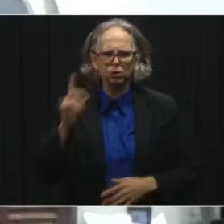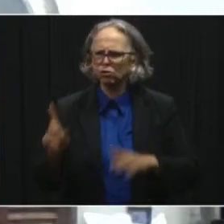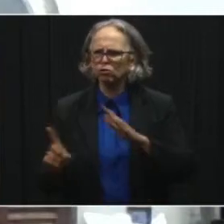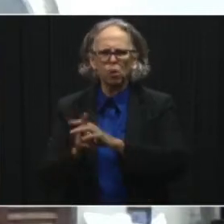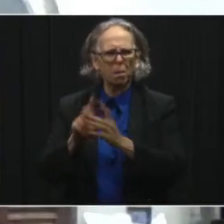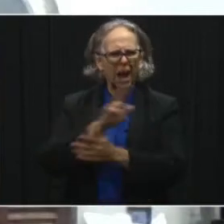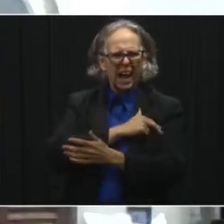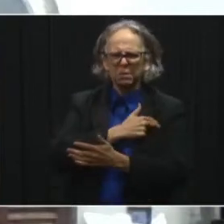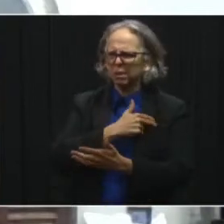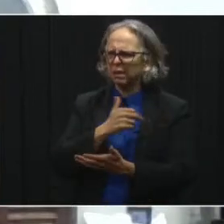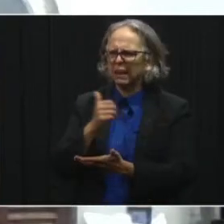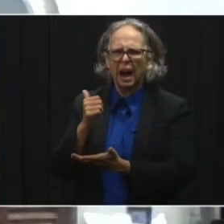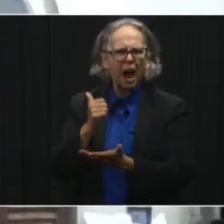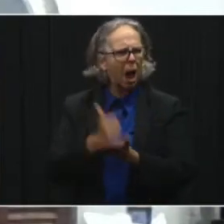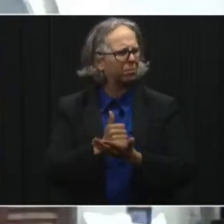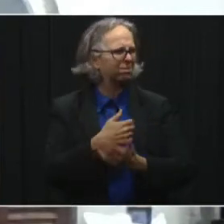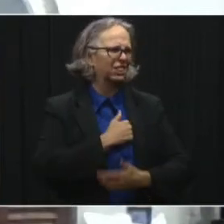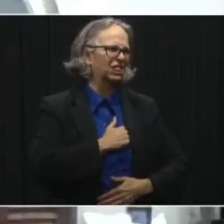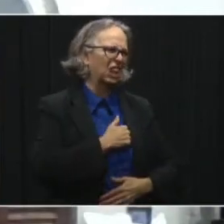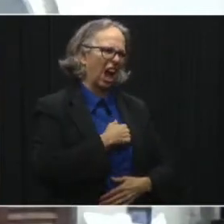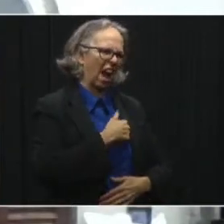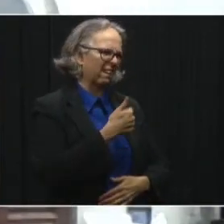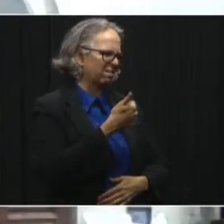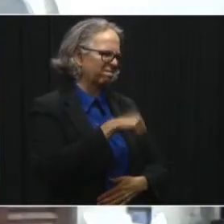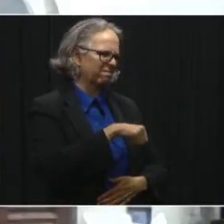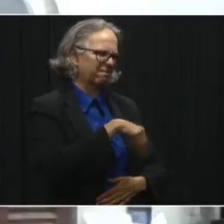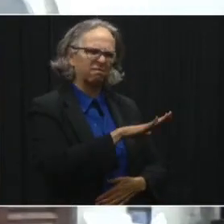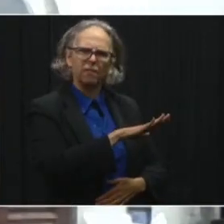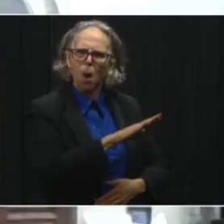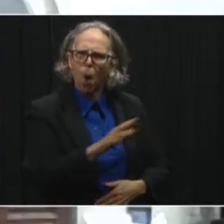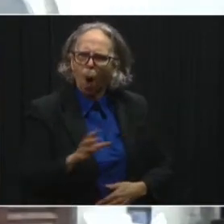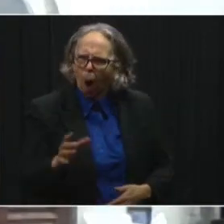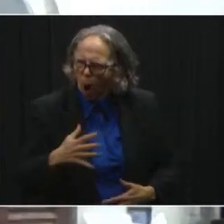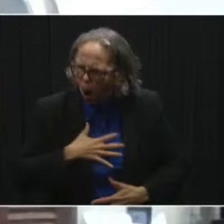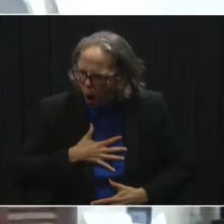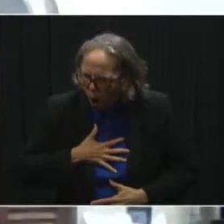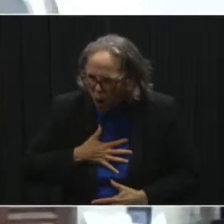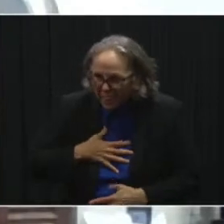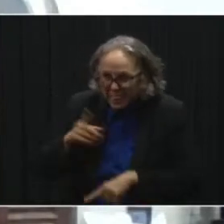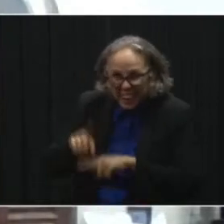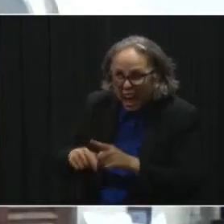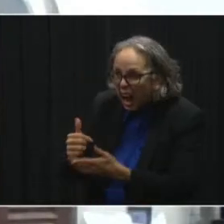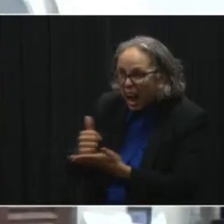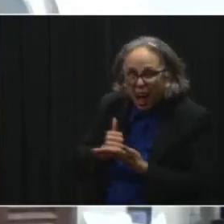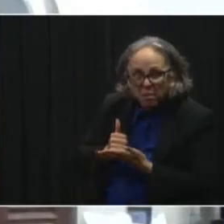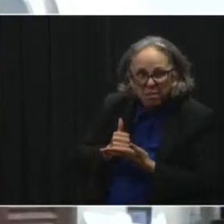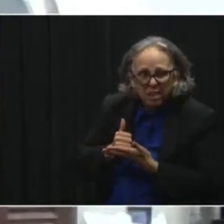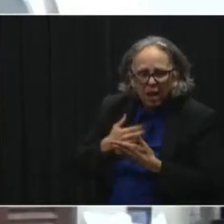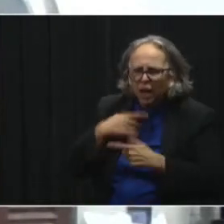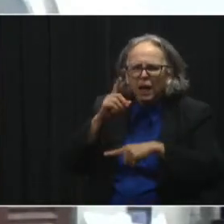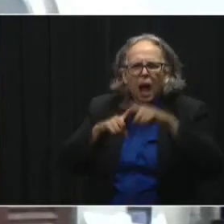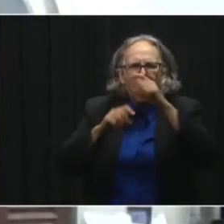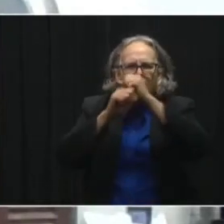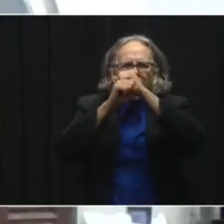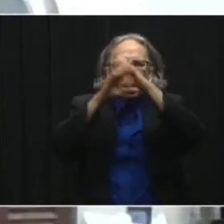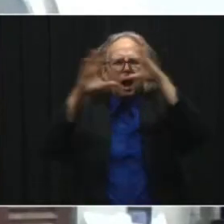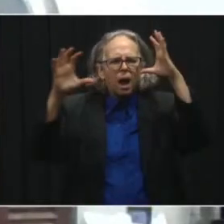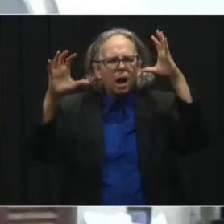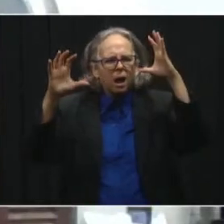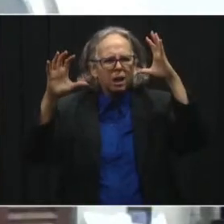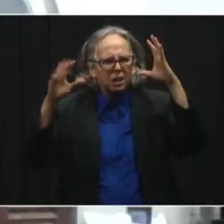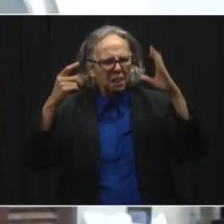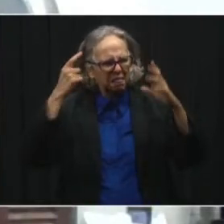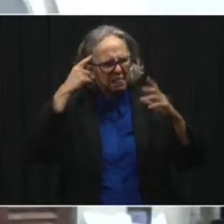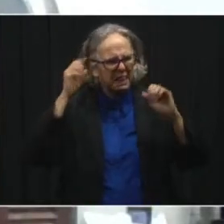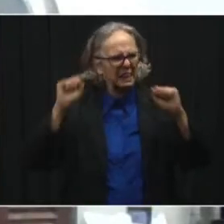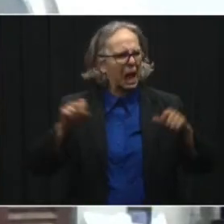people can't fathom what that's truly like until it's them or their family members that are coming in and they're being turned away.